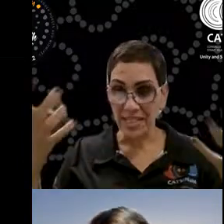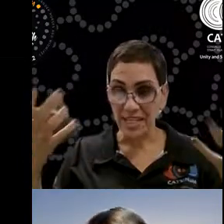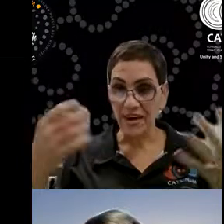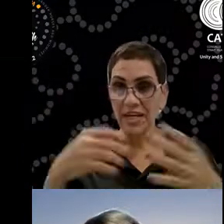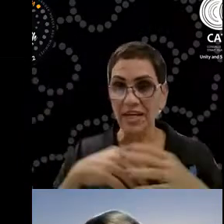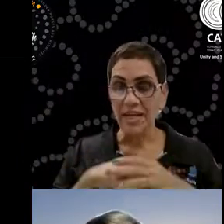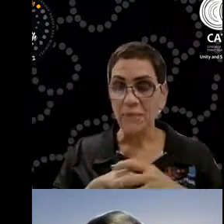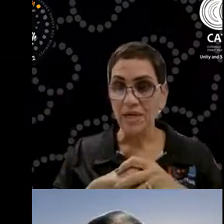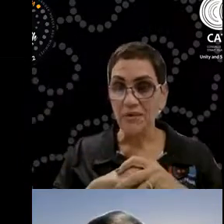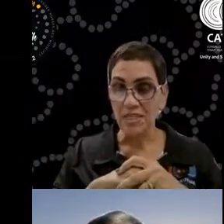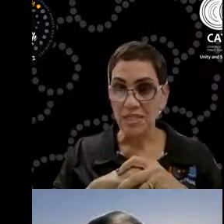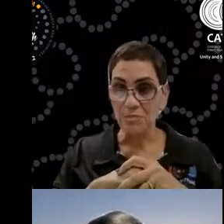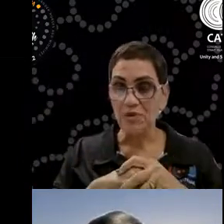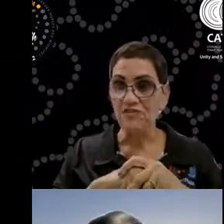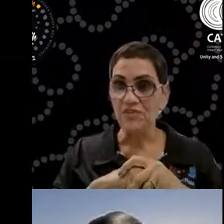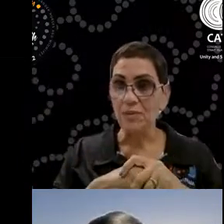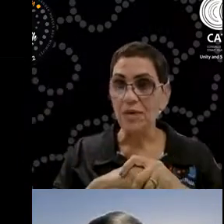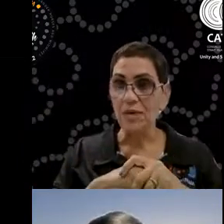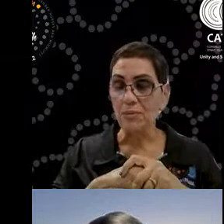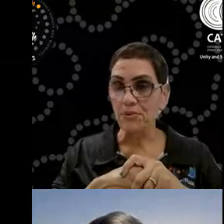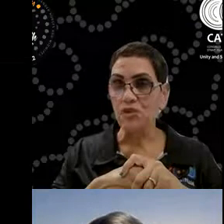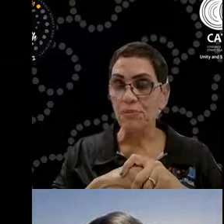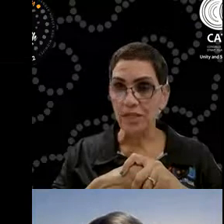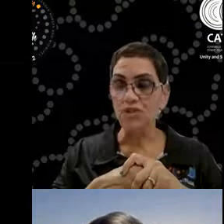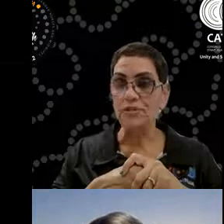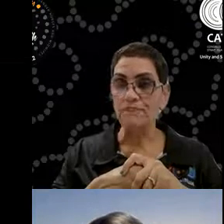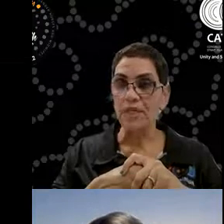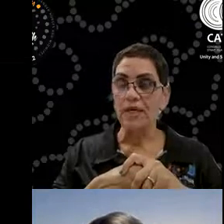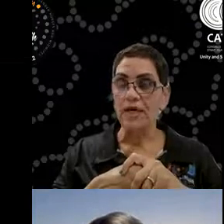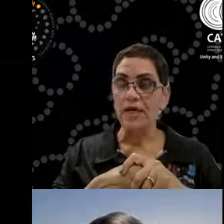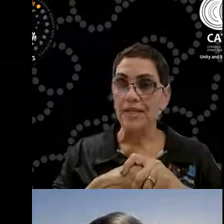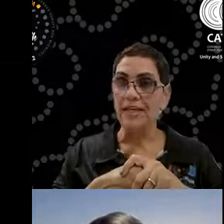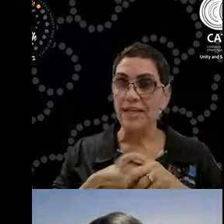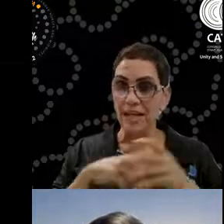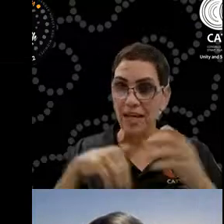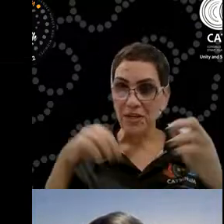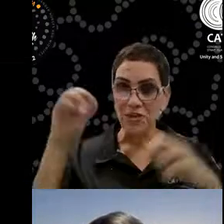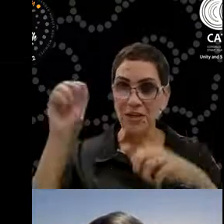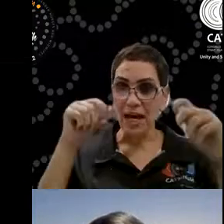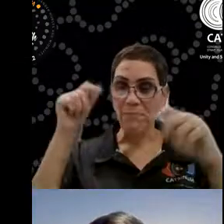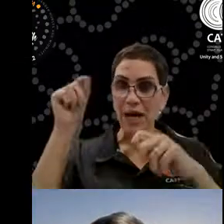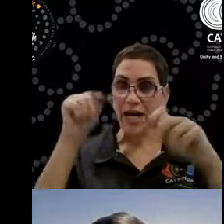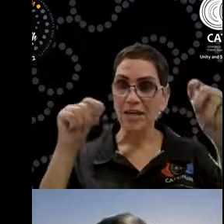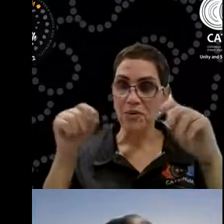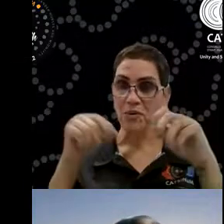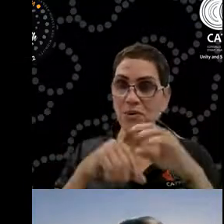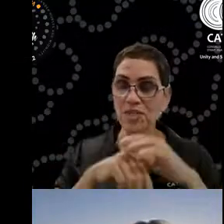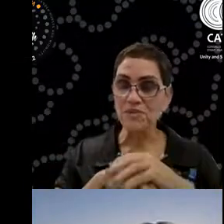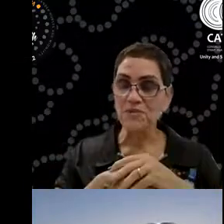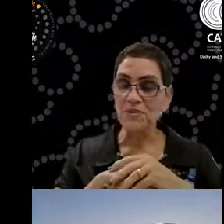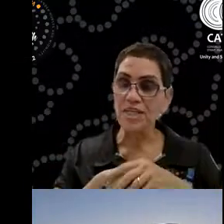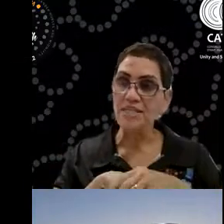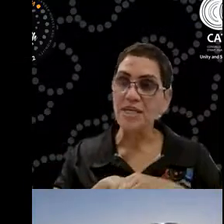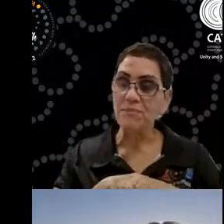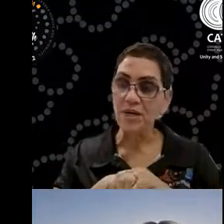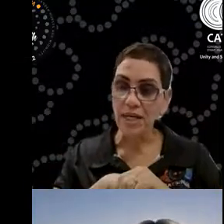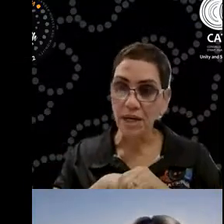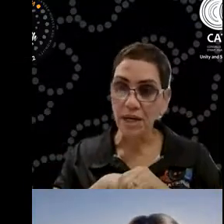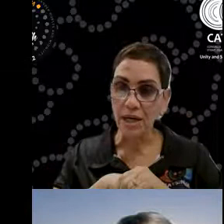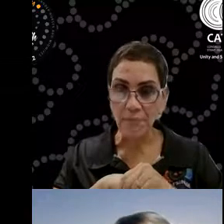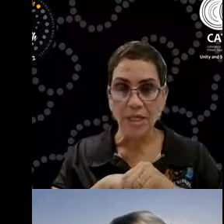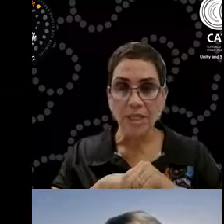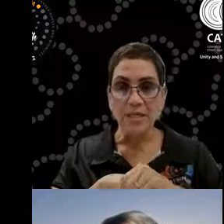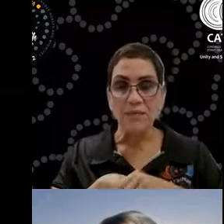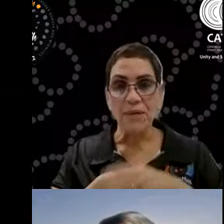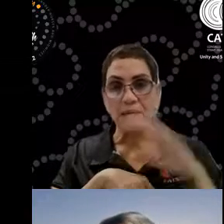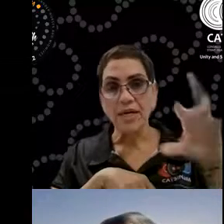and Michael has to carry out an abdo assessment on a female Aboriginal patient. And then it allows you to unpack all of the different things that